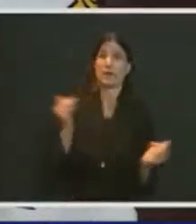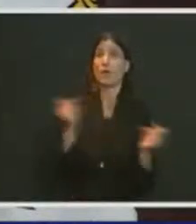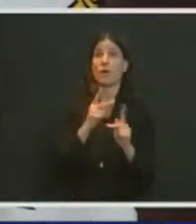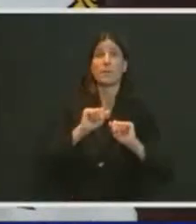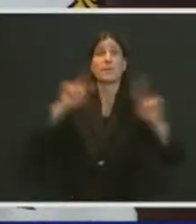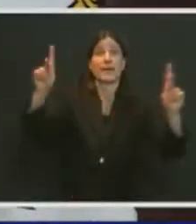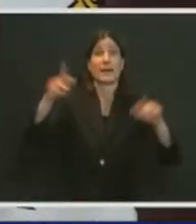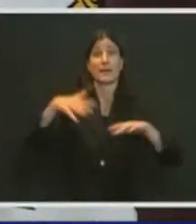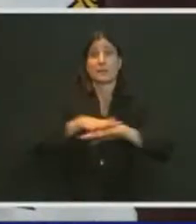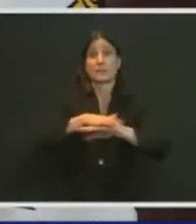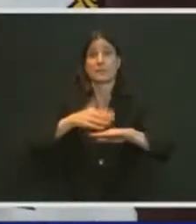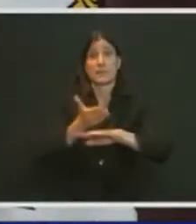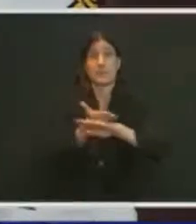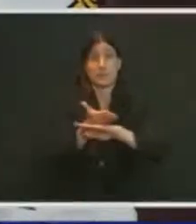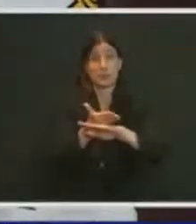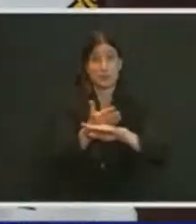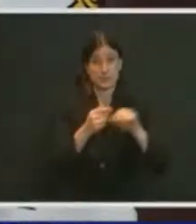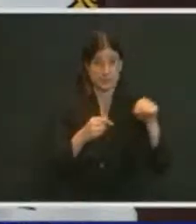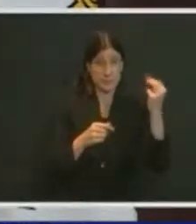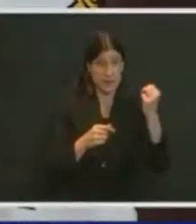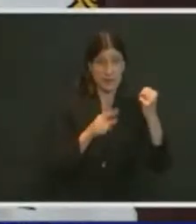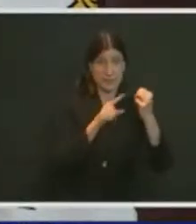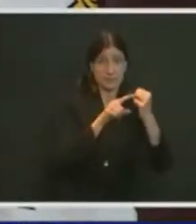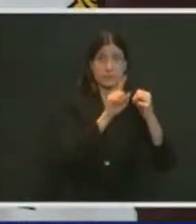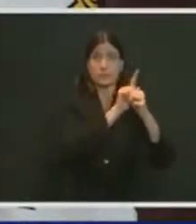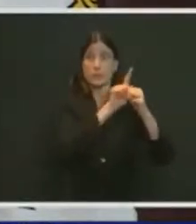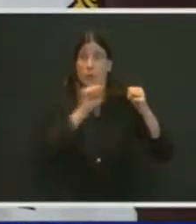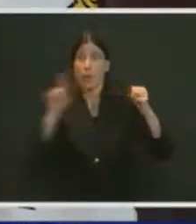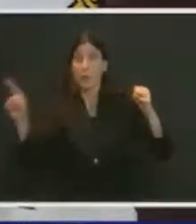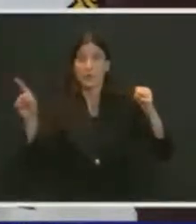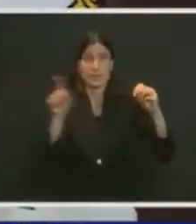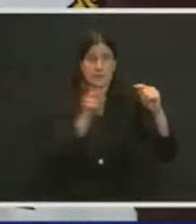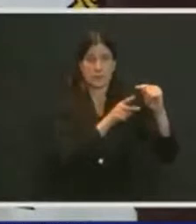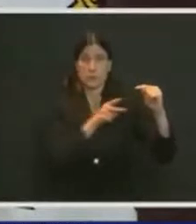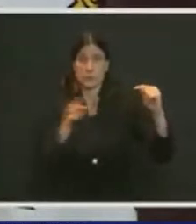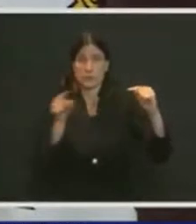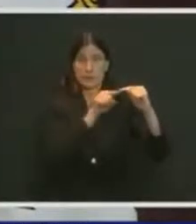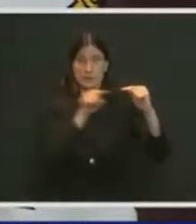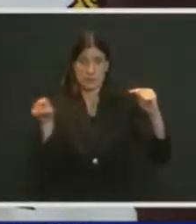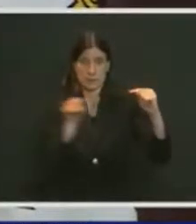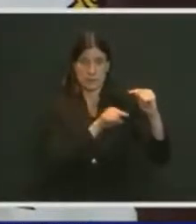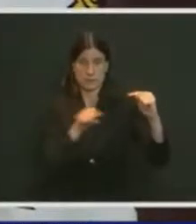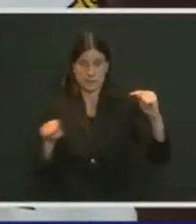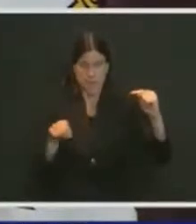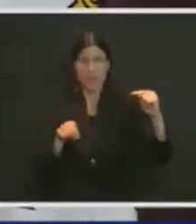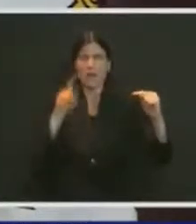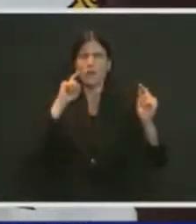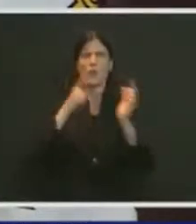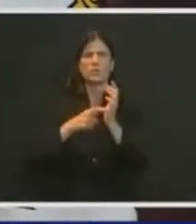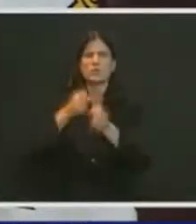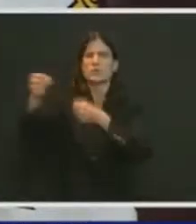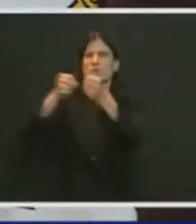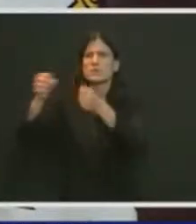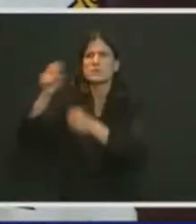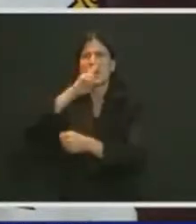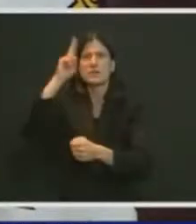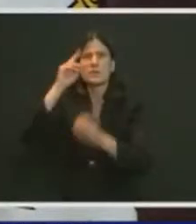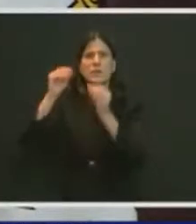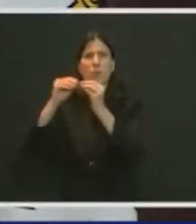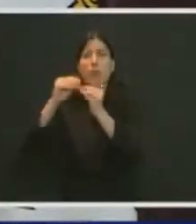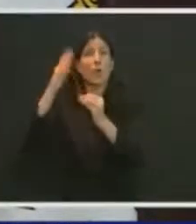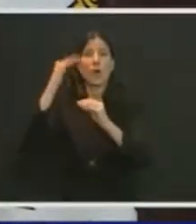wouldn't really know the full effect of everyone going back to the beach. You have to observe it long